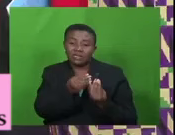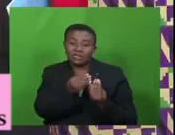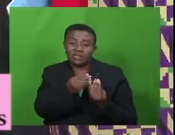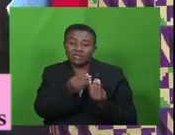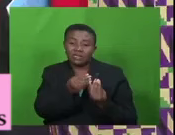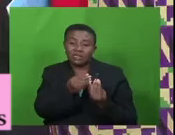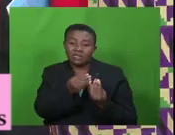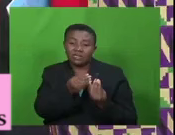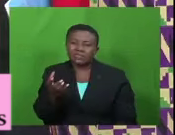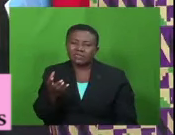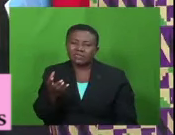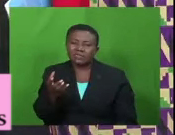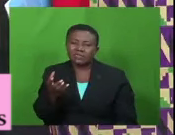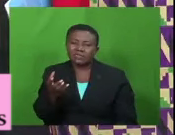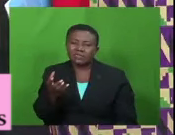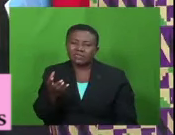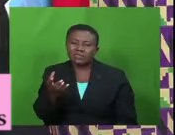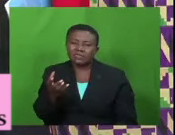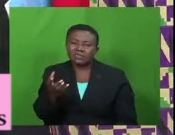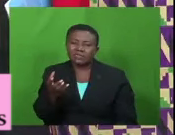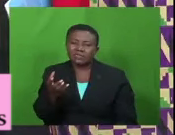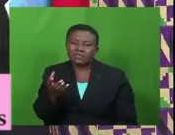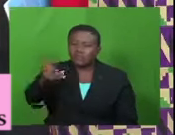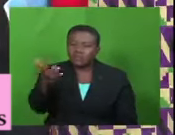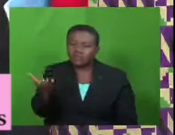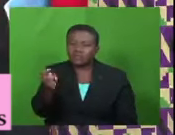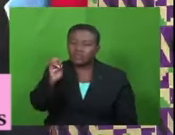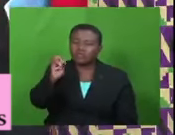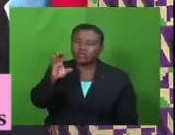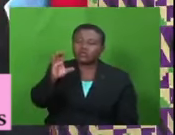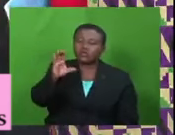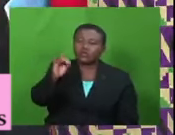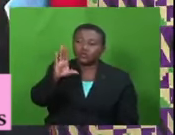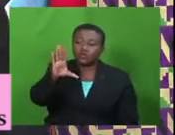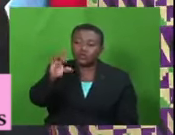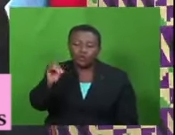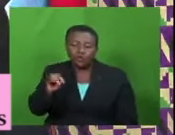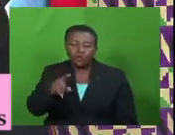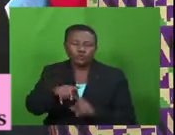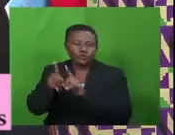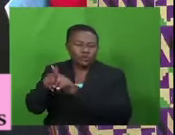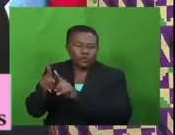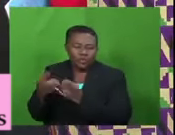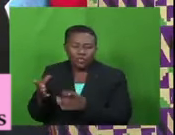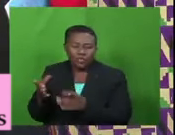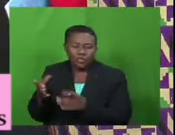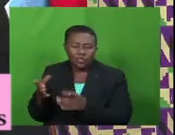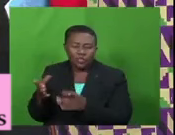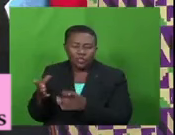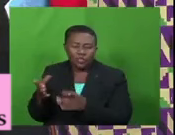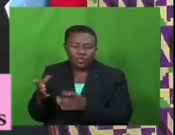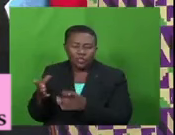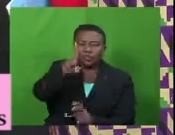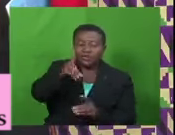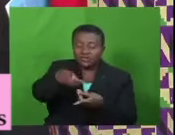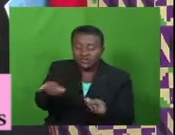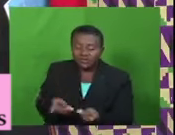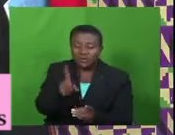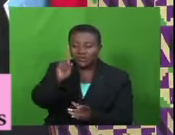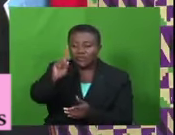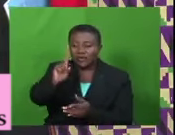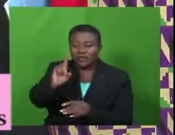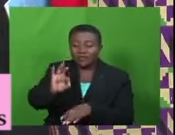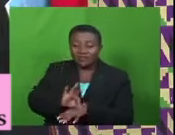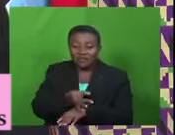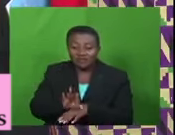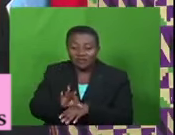EYOCO, and the Office of the Special Prosecutor. Implemented the One District, One Factory initiative. In